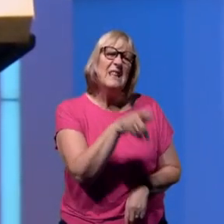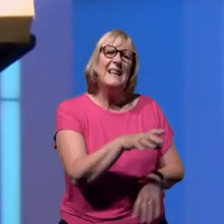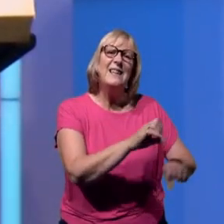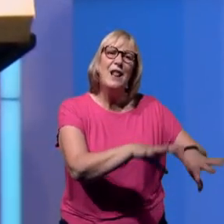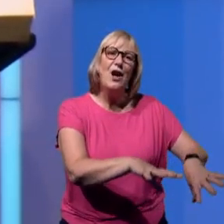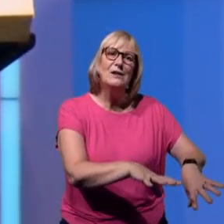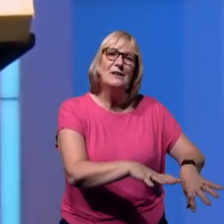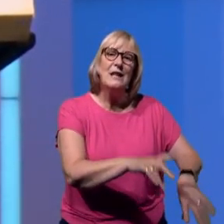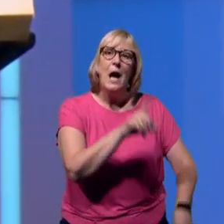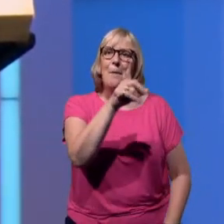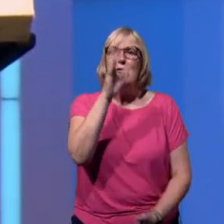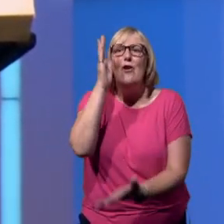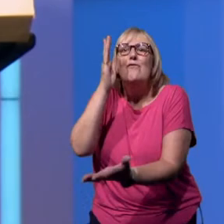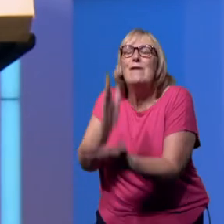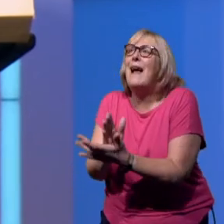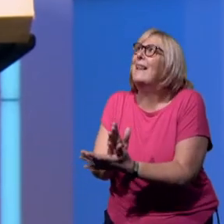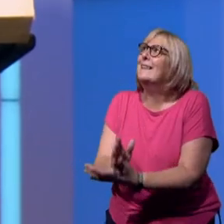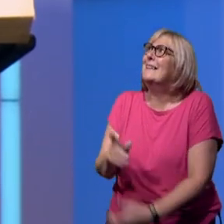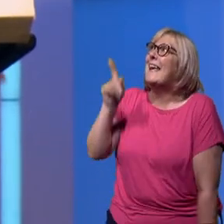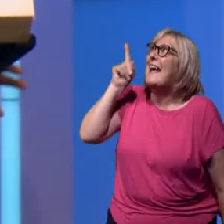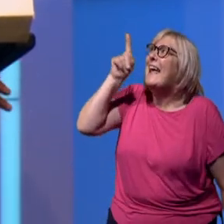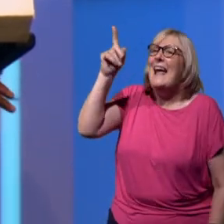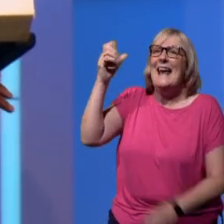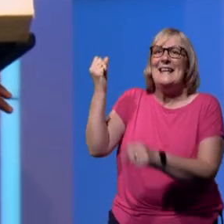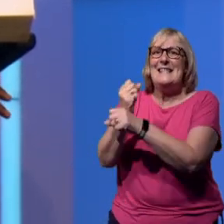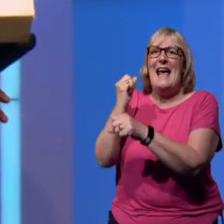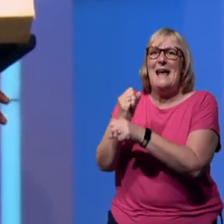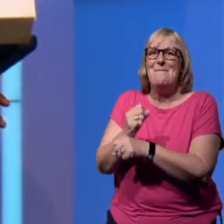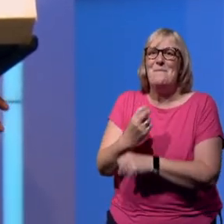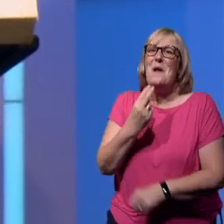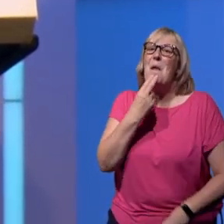game, when it came to reality, he had won.